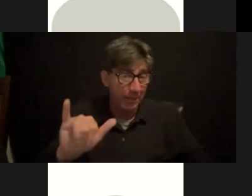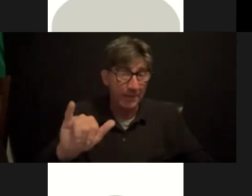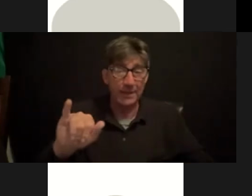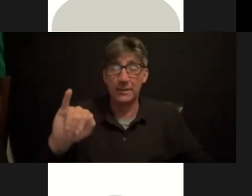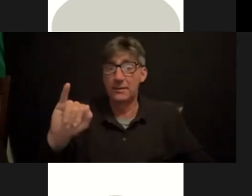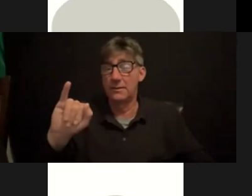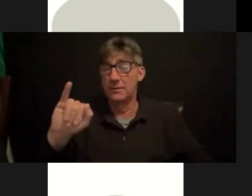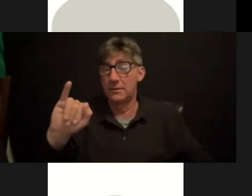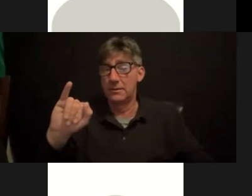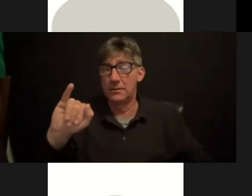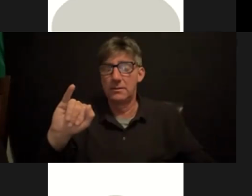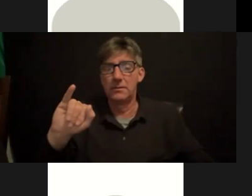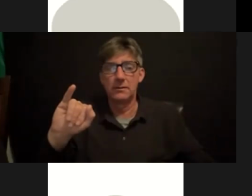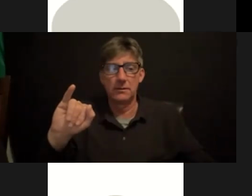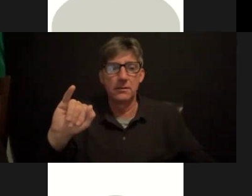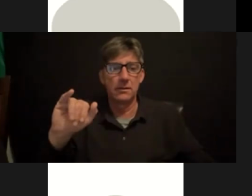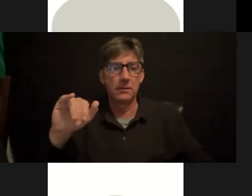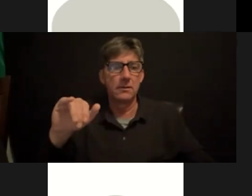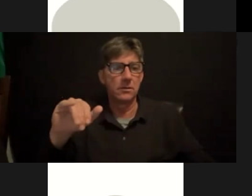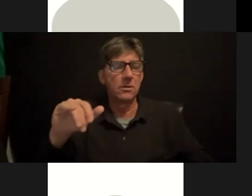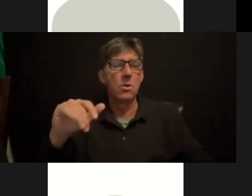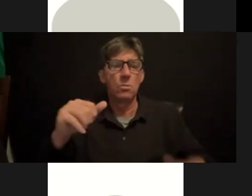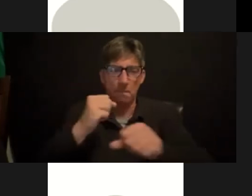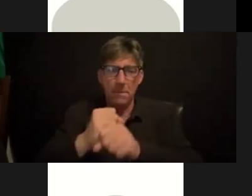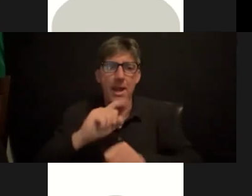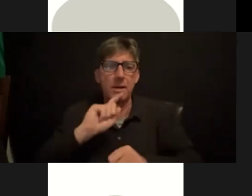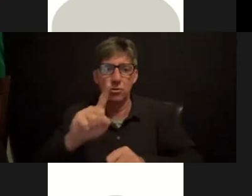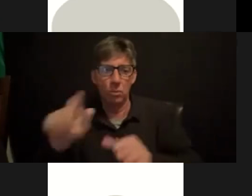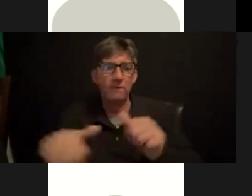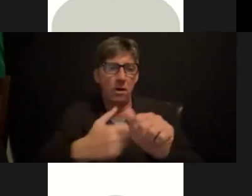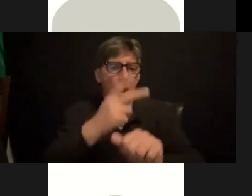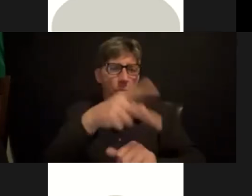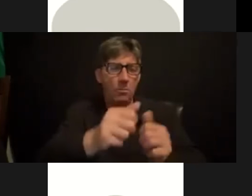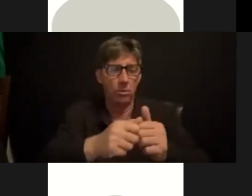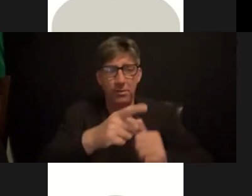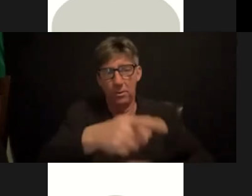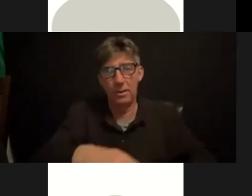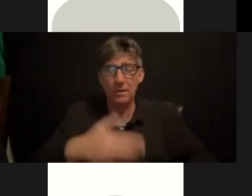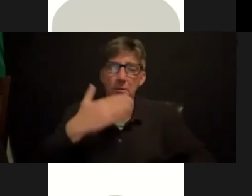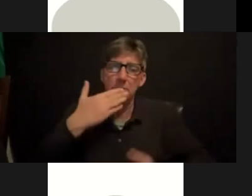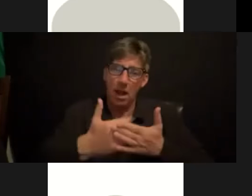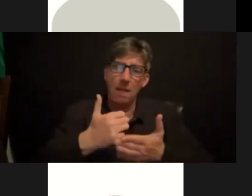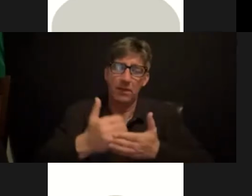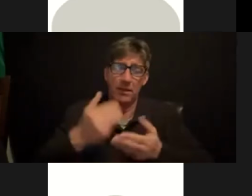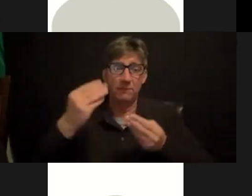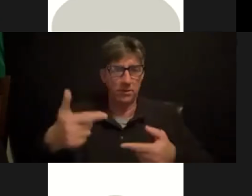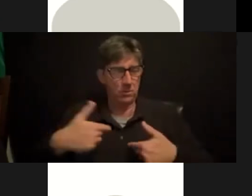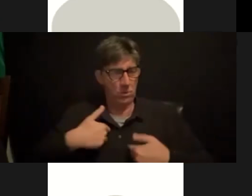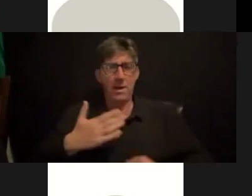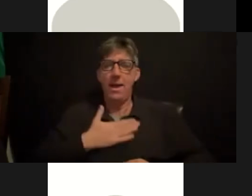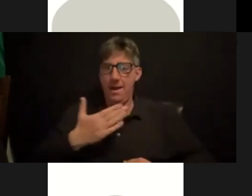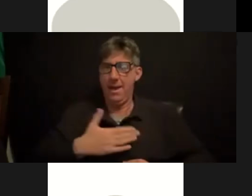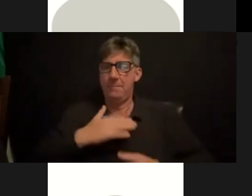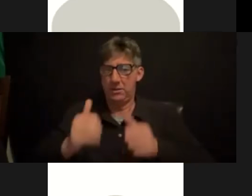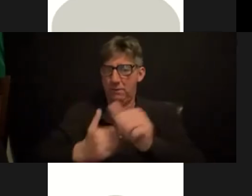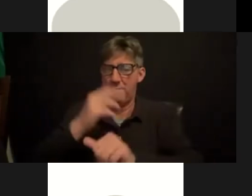we know, I think we know you well, Petit, make sure we follow up. And I think that would be very helpful information to have. Yeah, we're happy to follow up